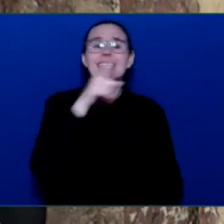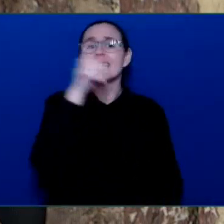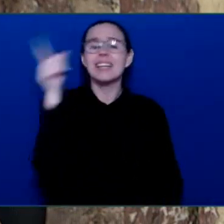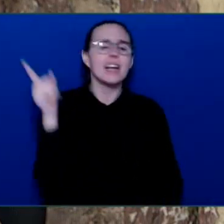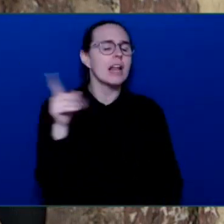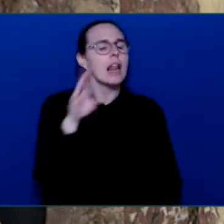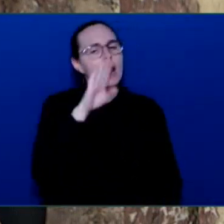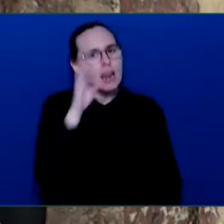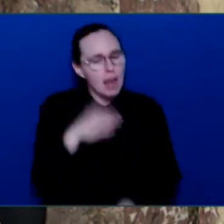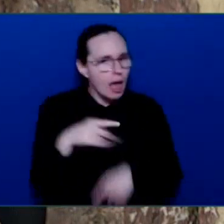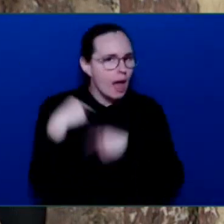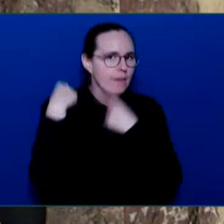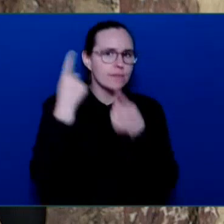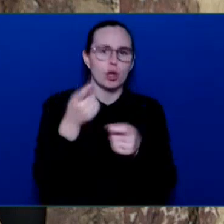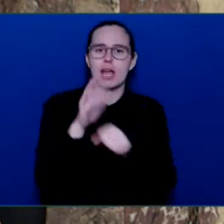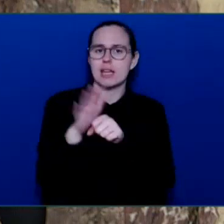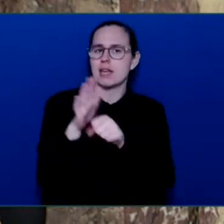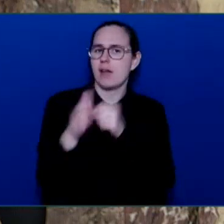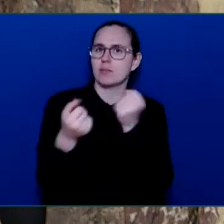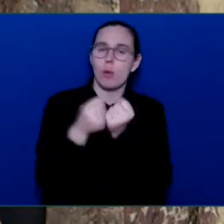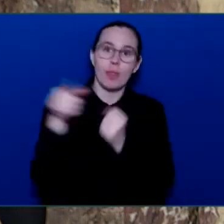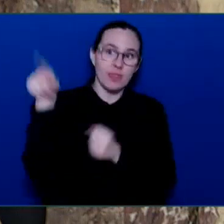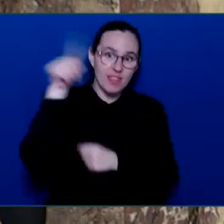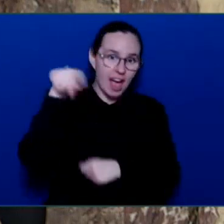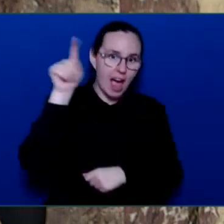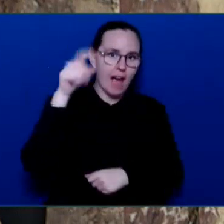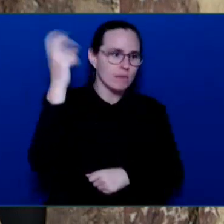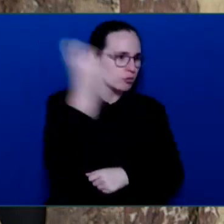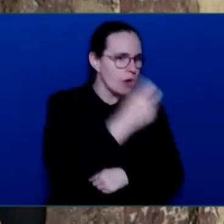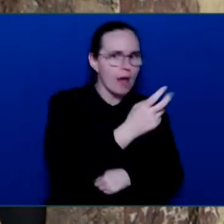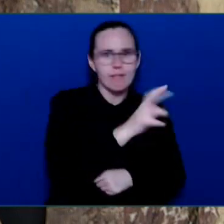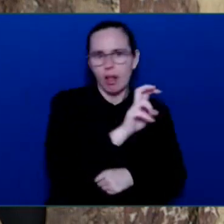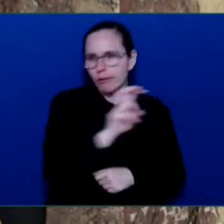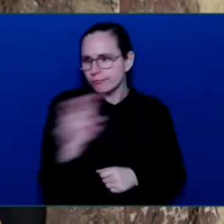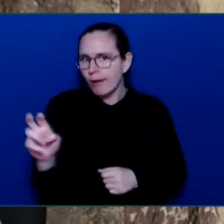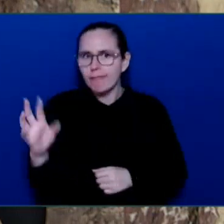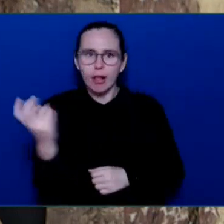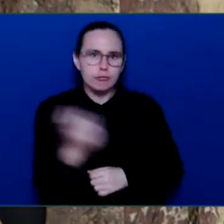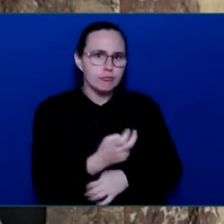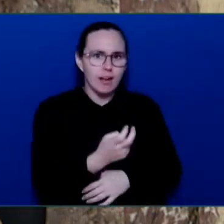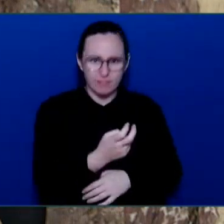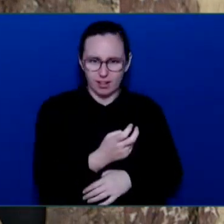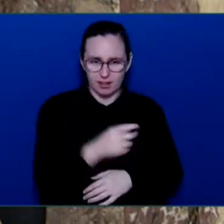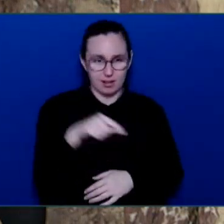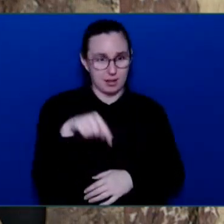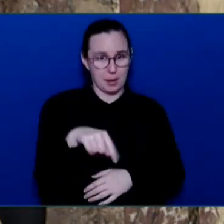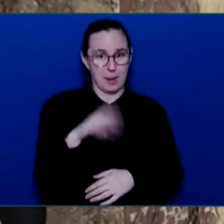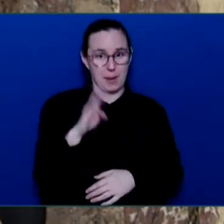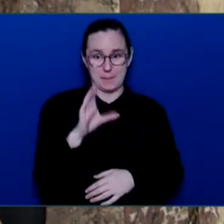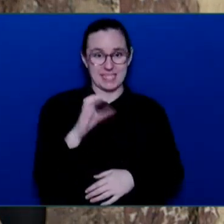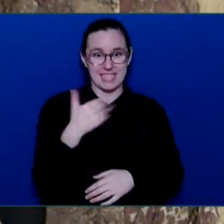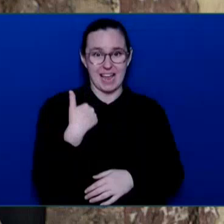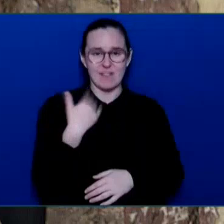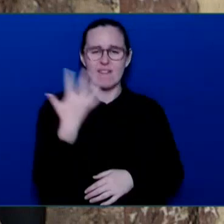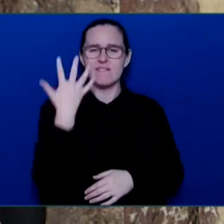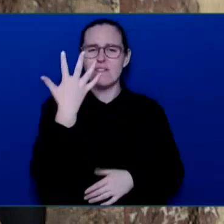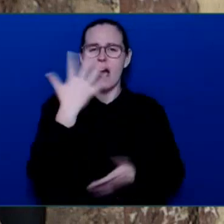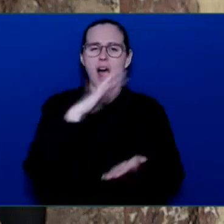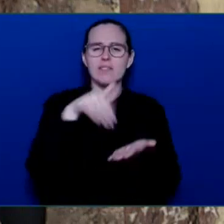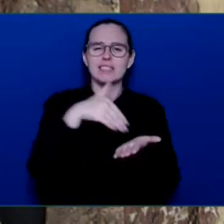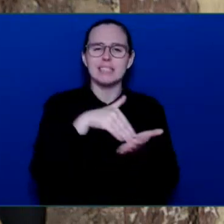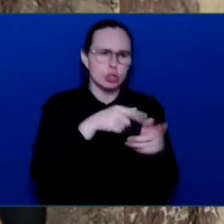British Columbia the 5 cancer centres, and people have to travel for care. We've put in place with Hope Air and the Canadian